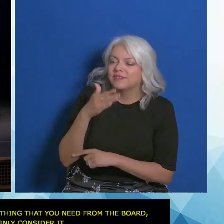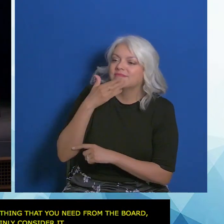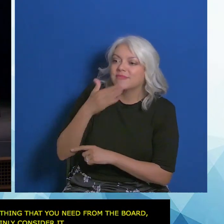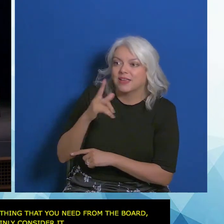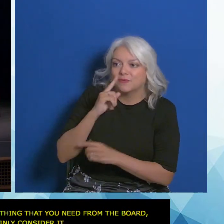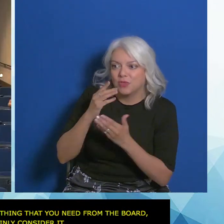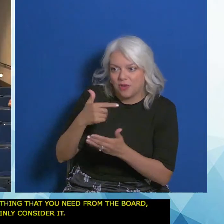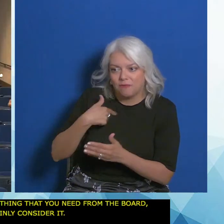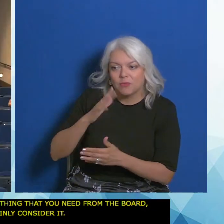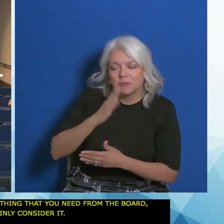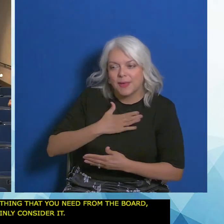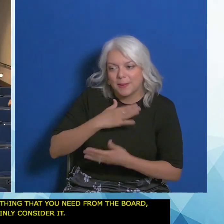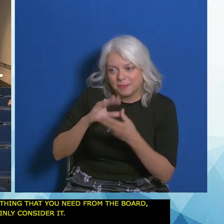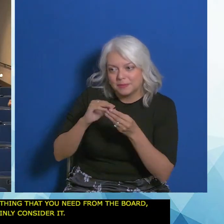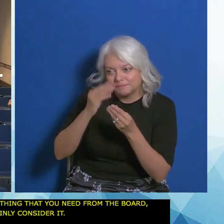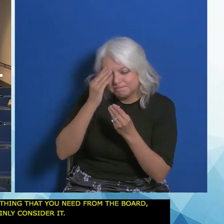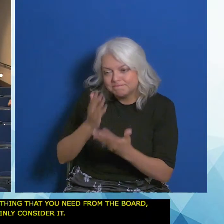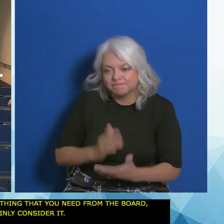you for the offer. Thank you.